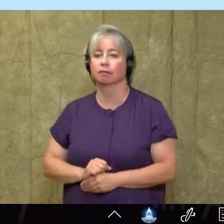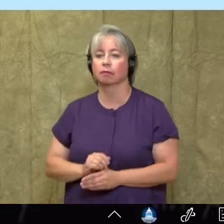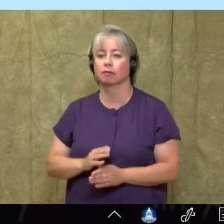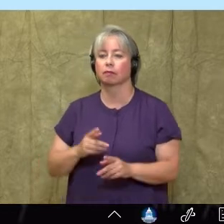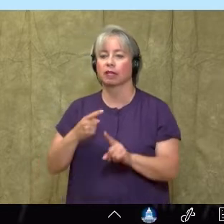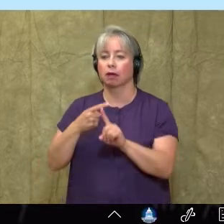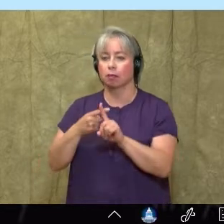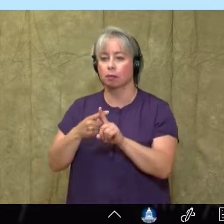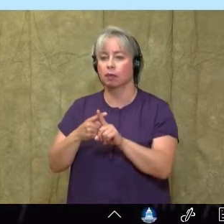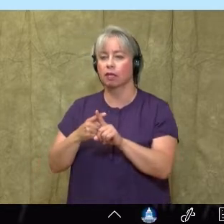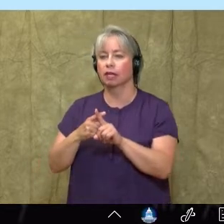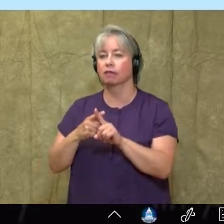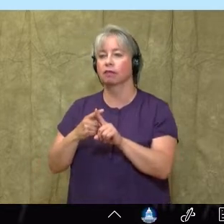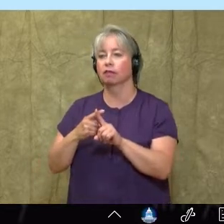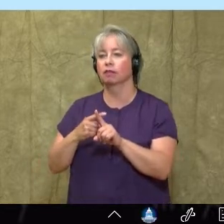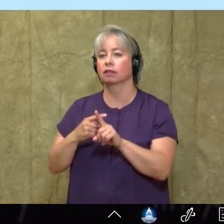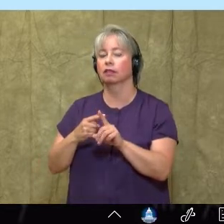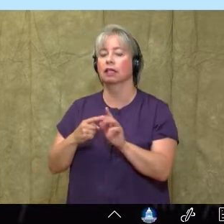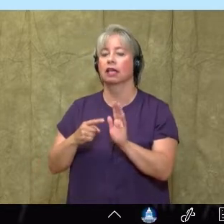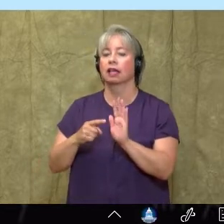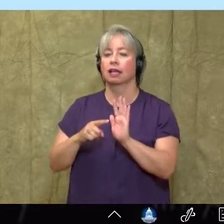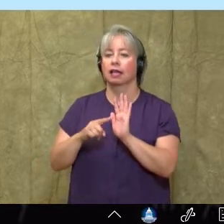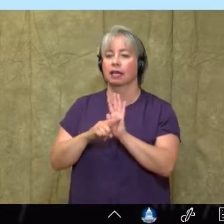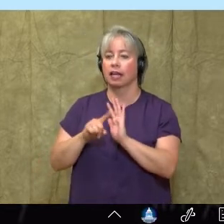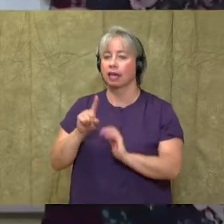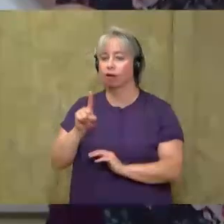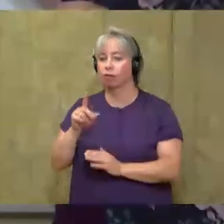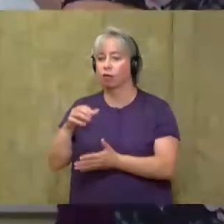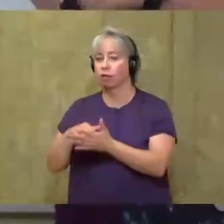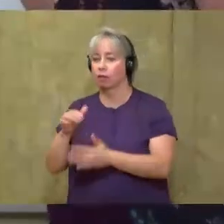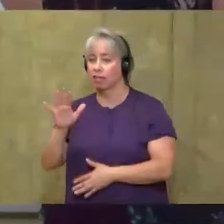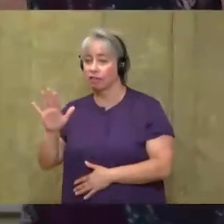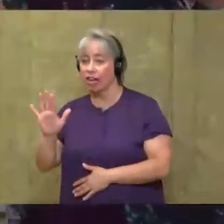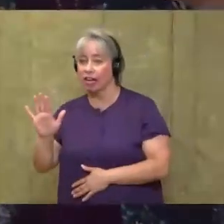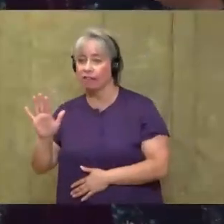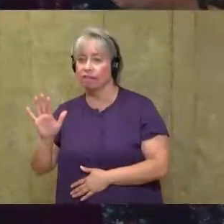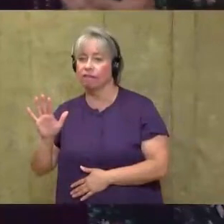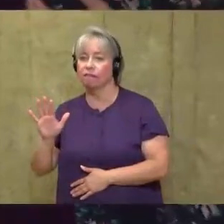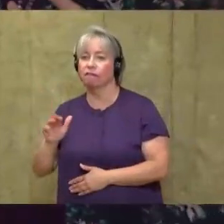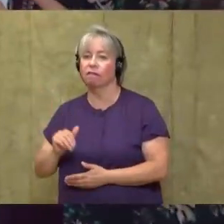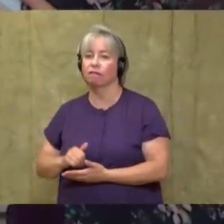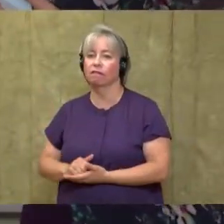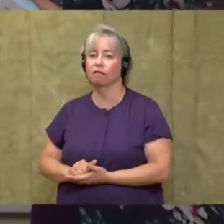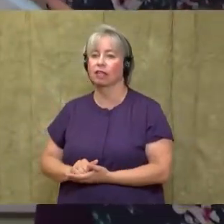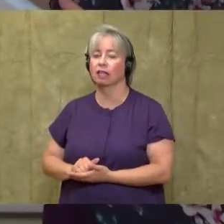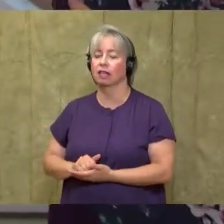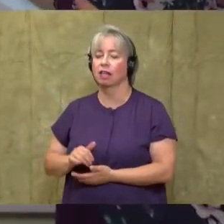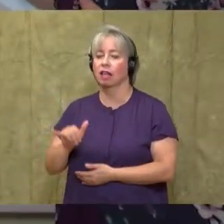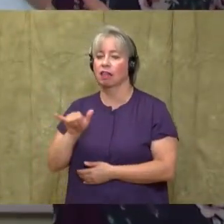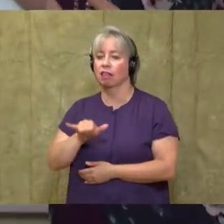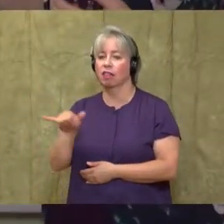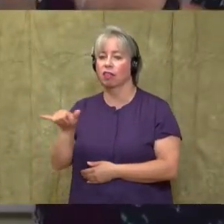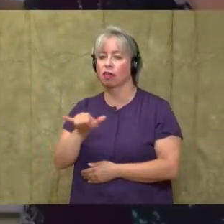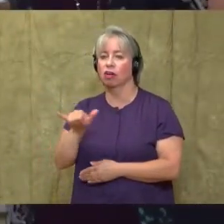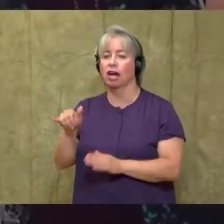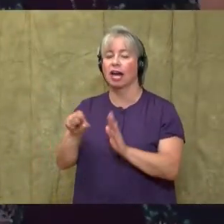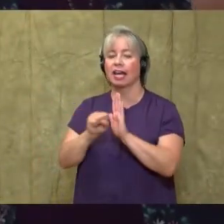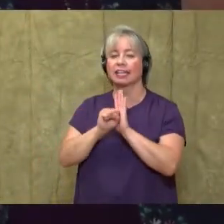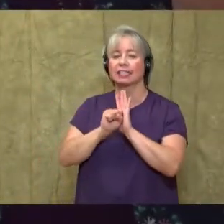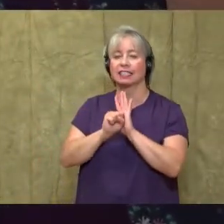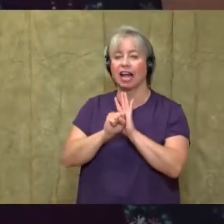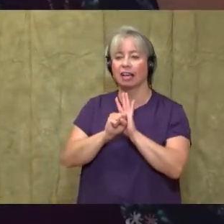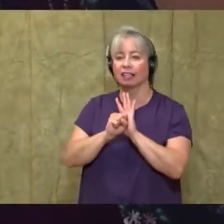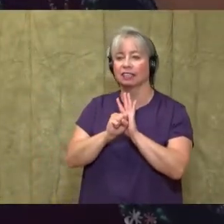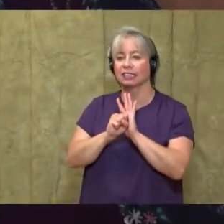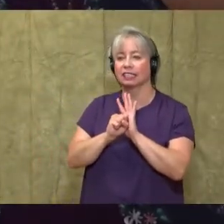negative 1 minus 5. Negative 1 minus 5, those are like signs. So now